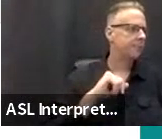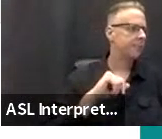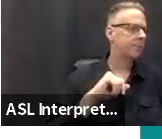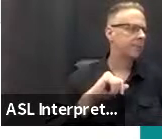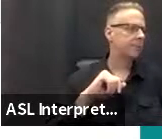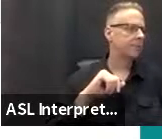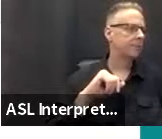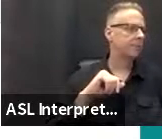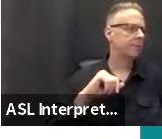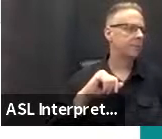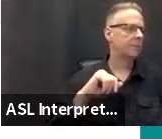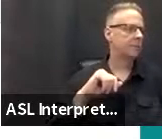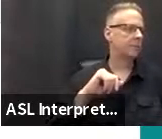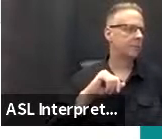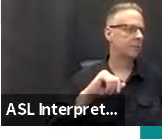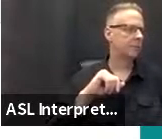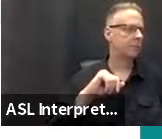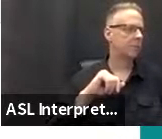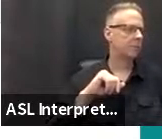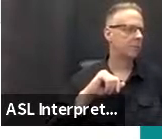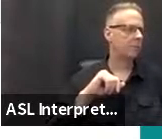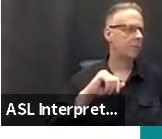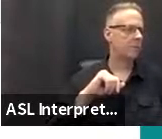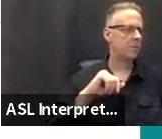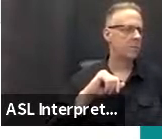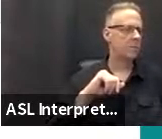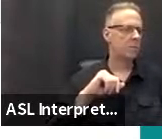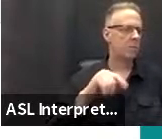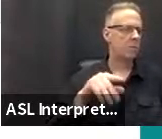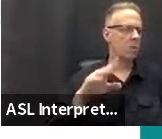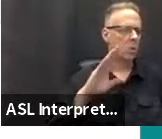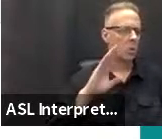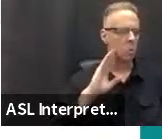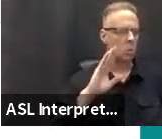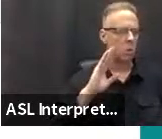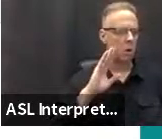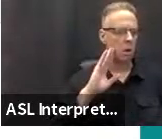And then it's going to start dropping down to meet